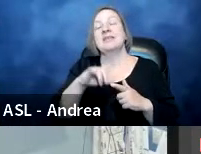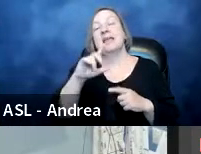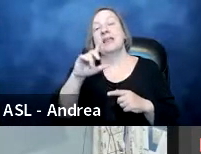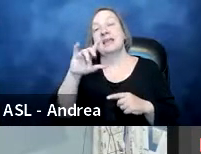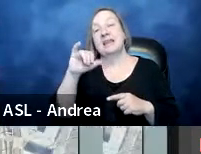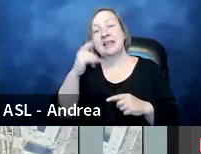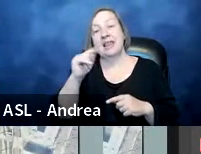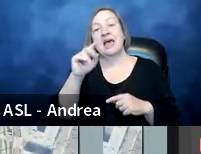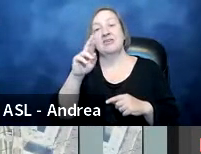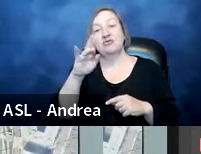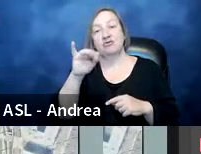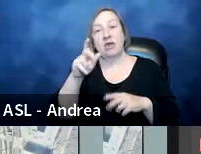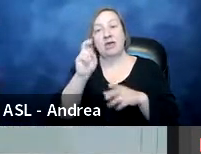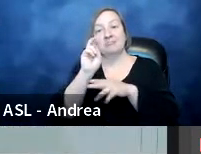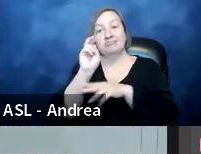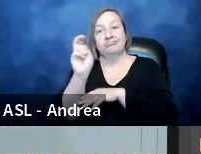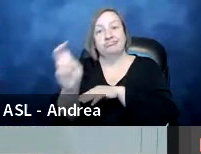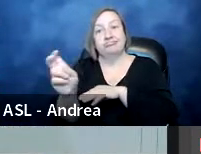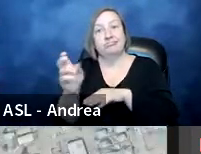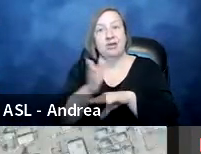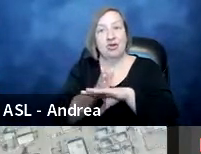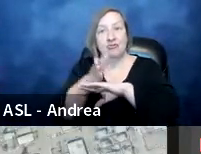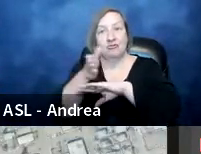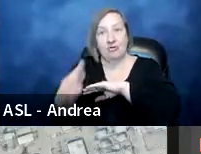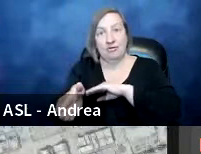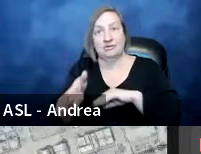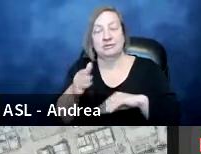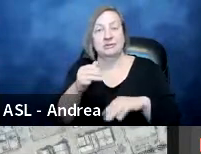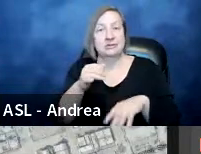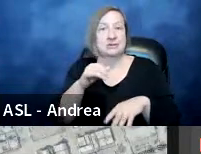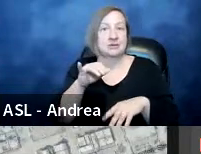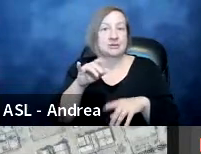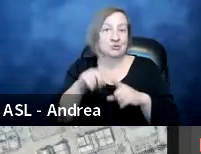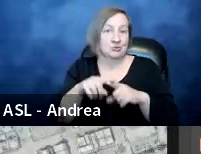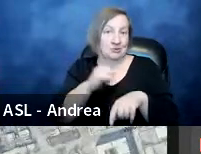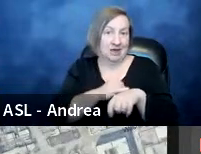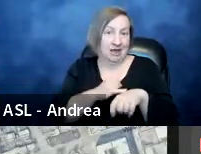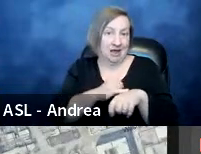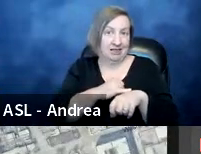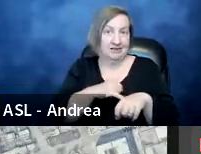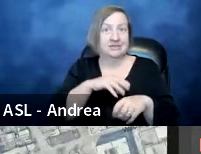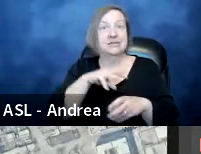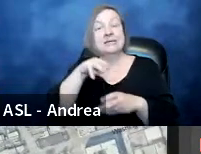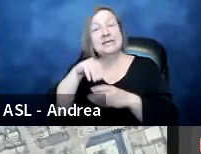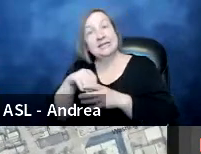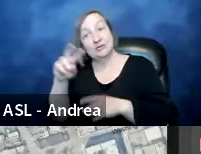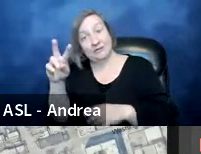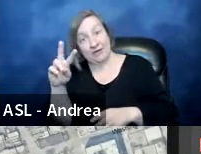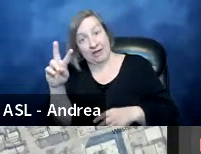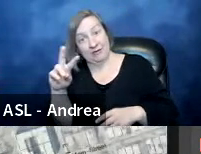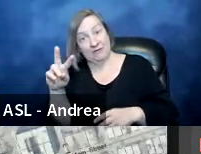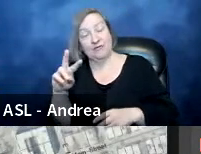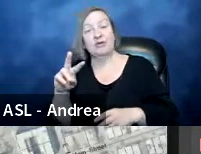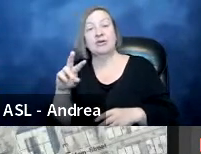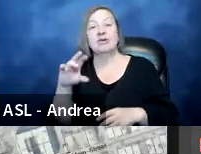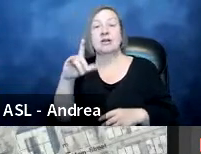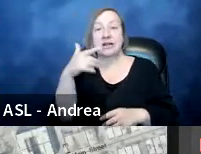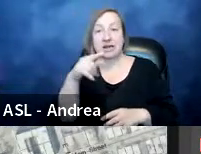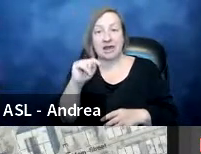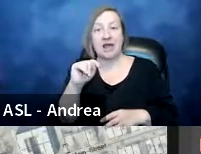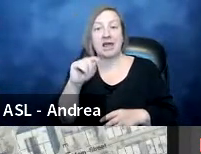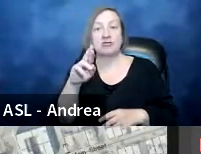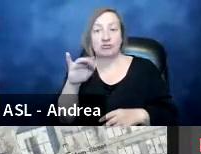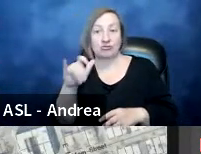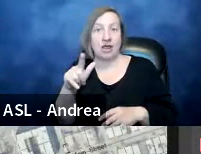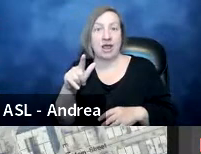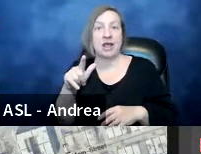In Vancouver, light rail coming outside or